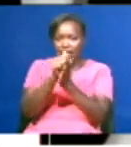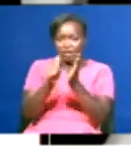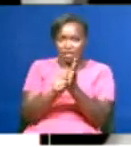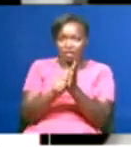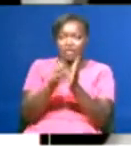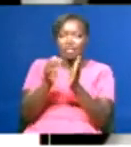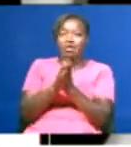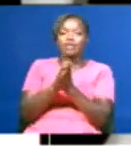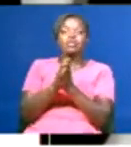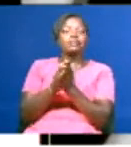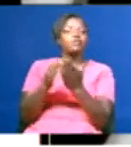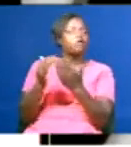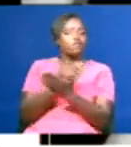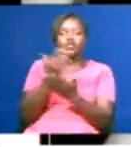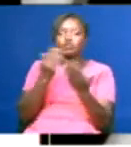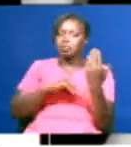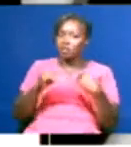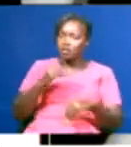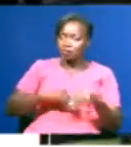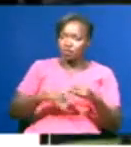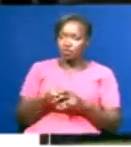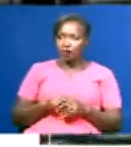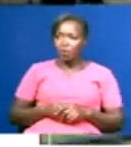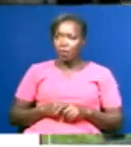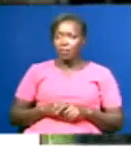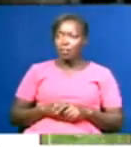tackling graft. Timothy Kipnusu reports.